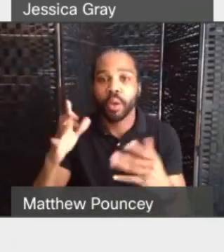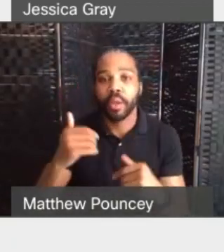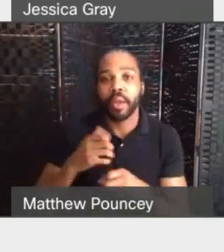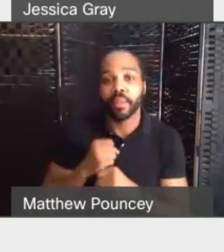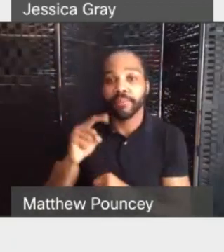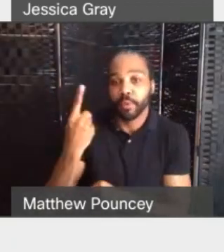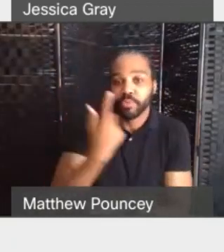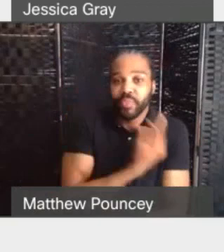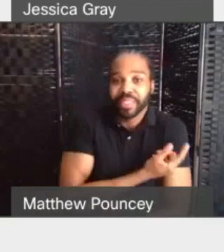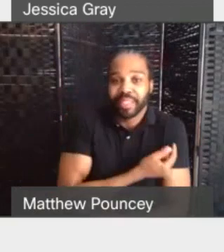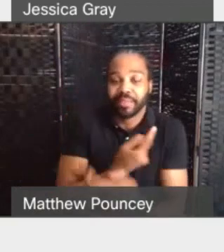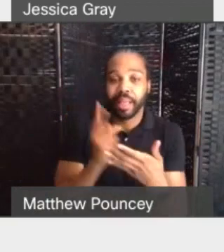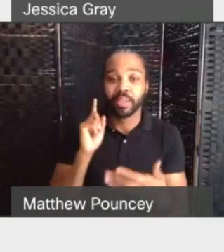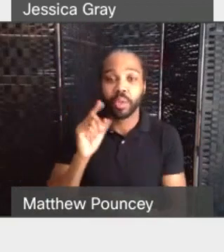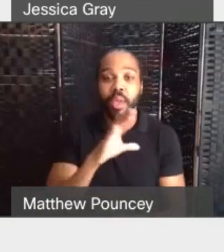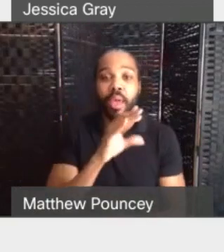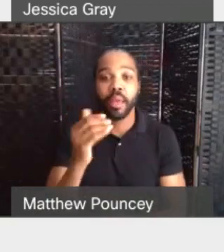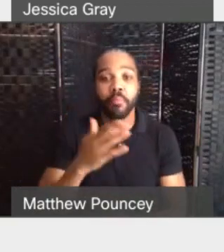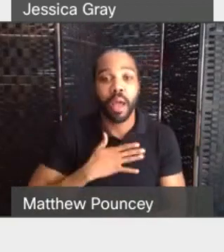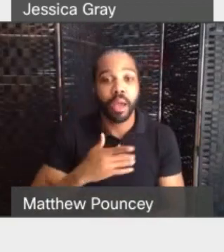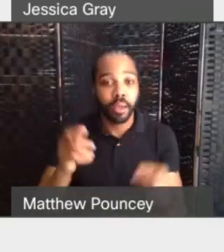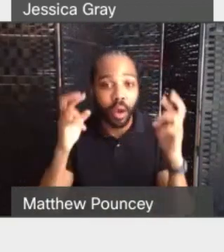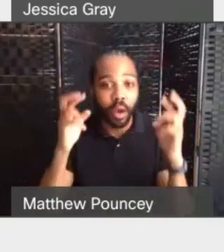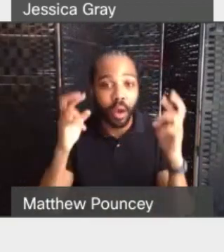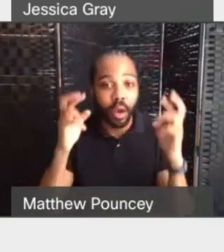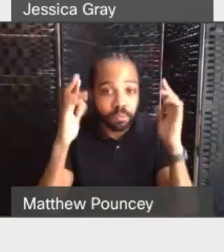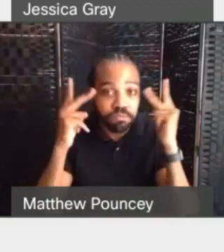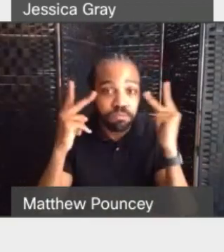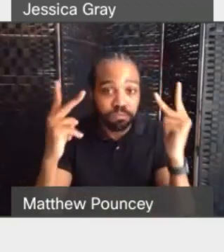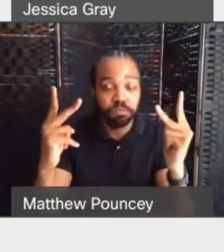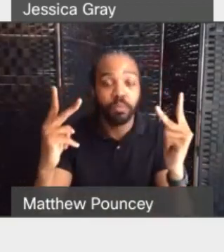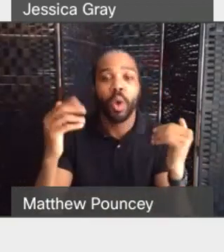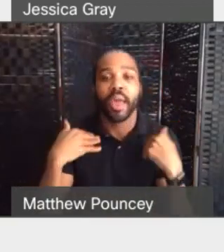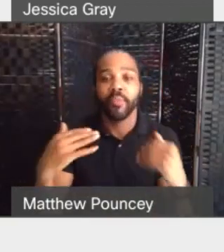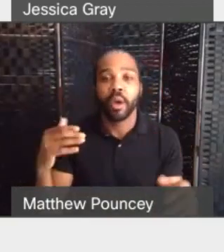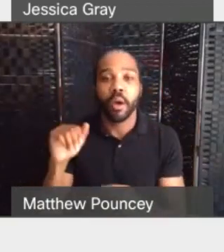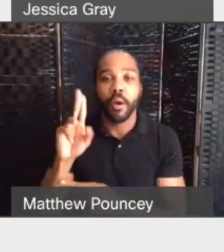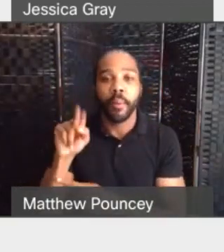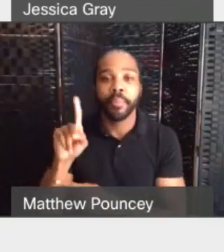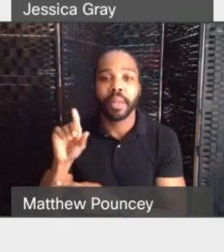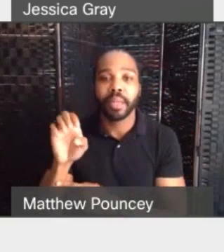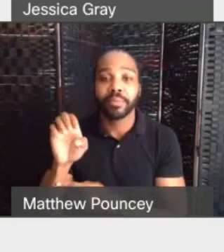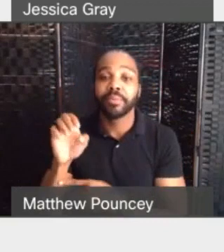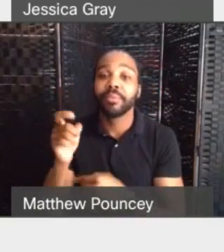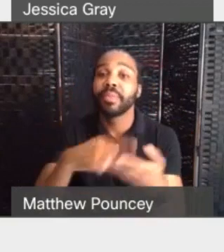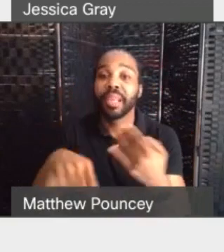week. And my hope is that we will have an update next week